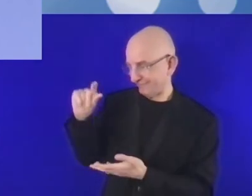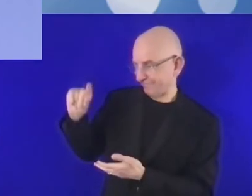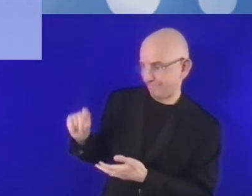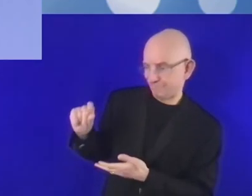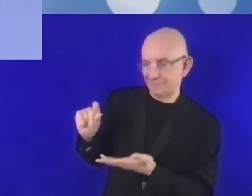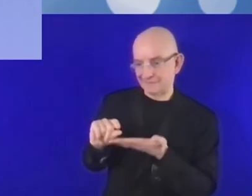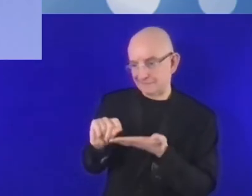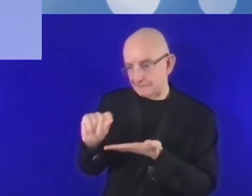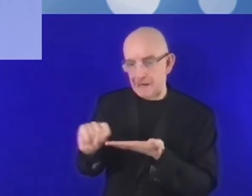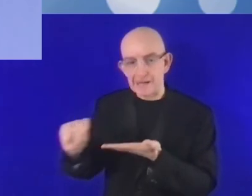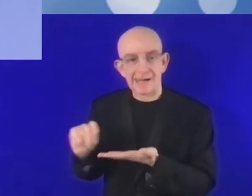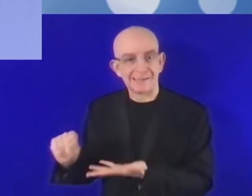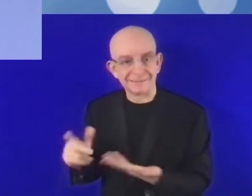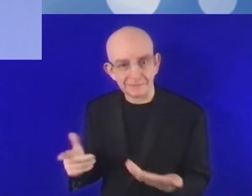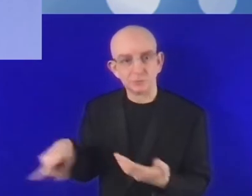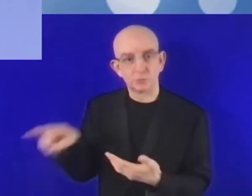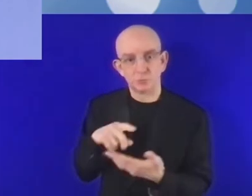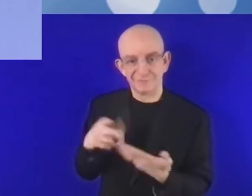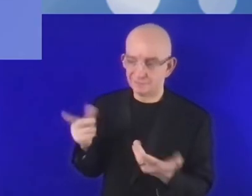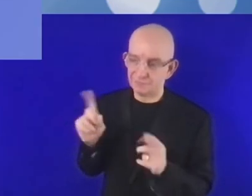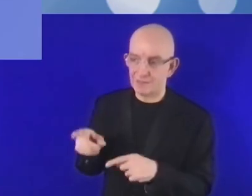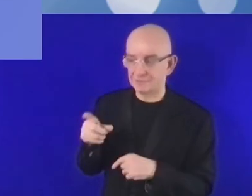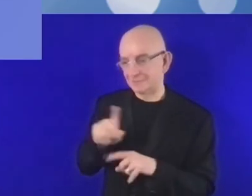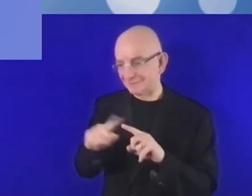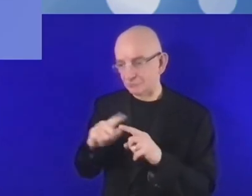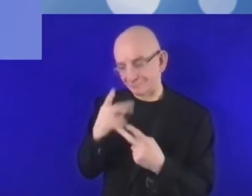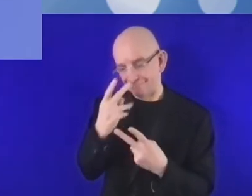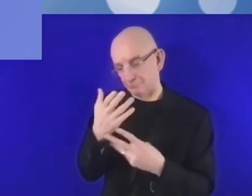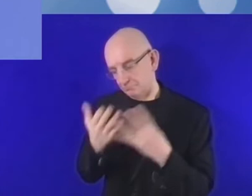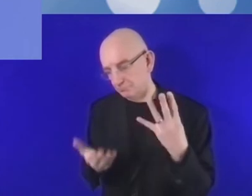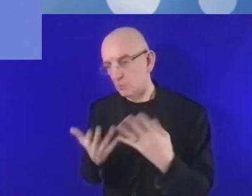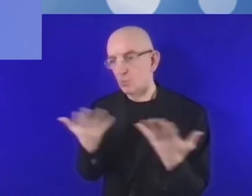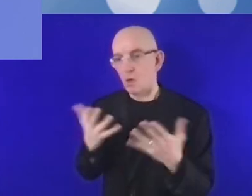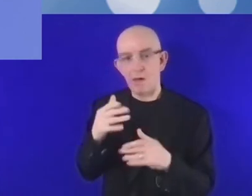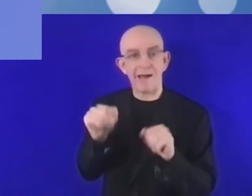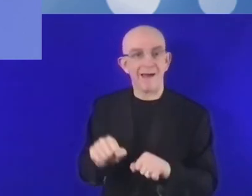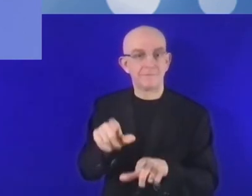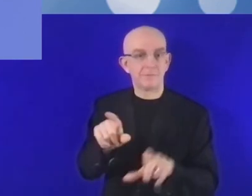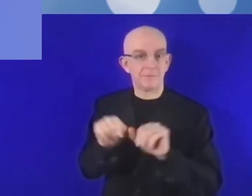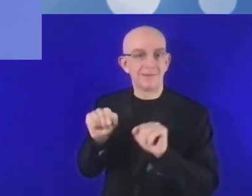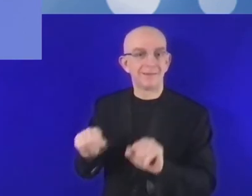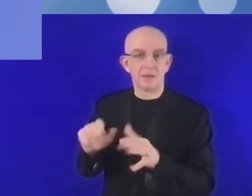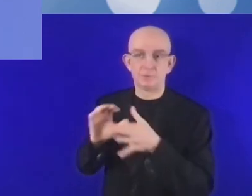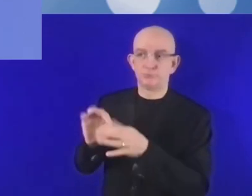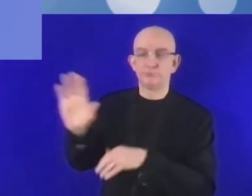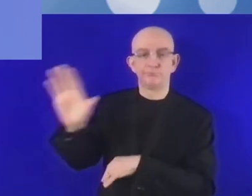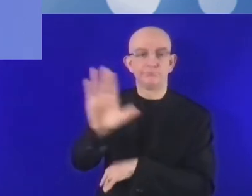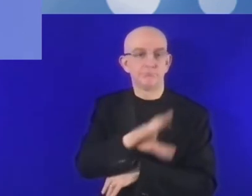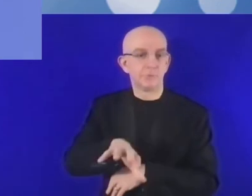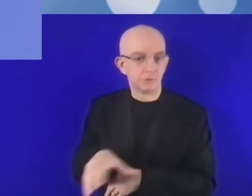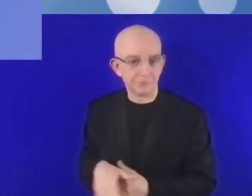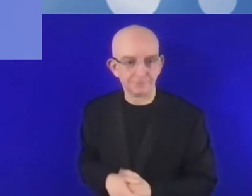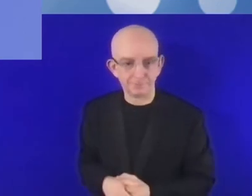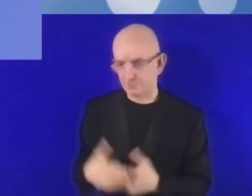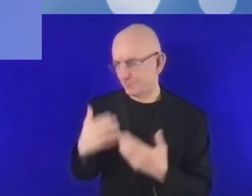other countries yeah thank you very much minister we will back to that question if there will be also a time in the last round so if you could